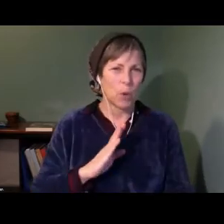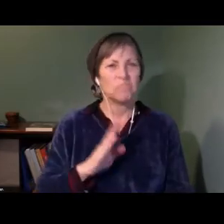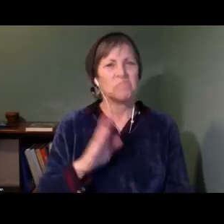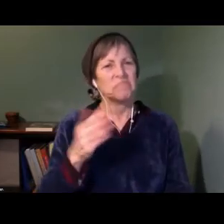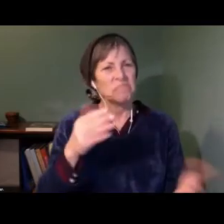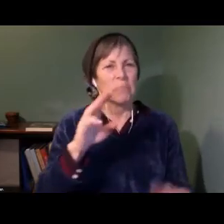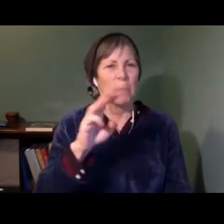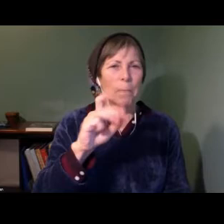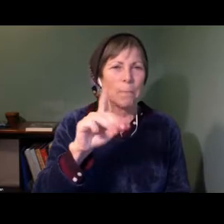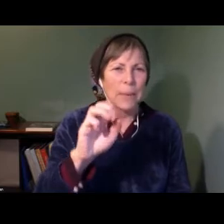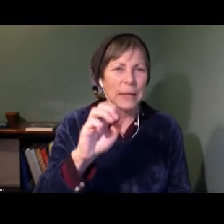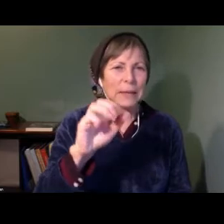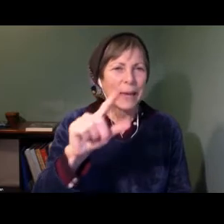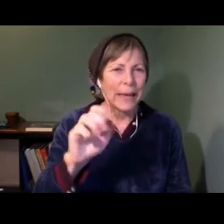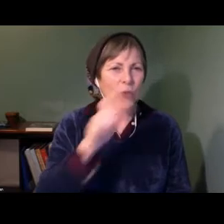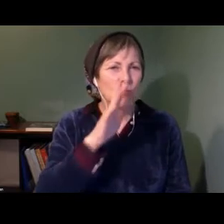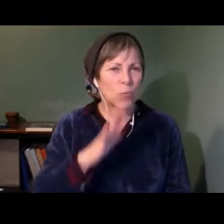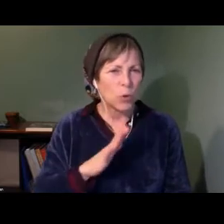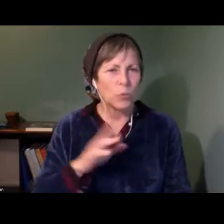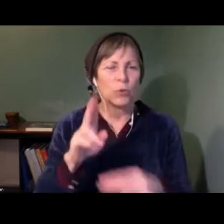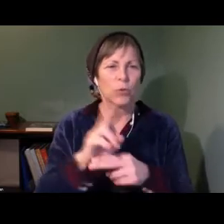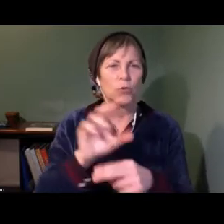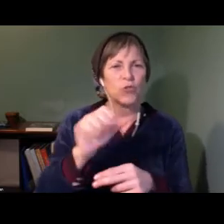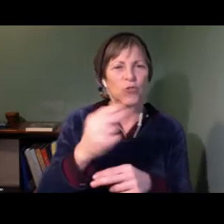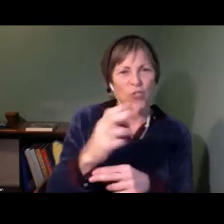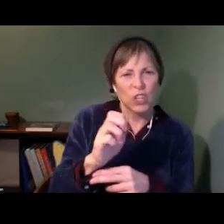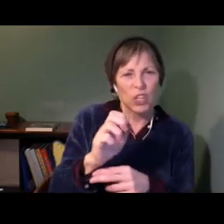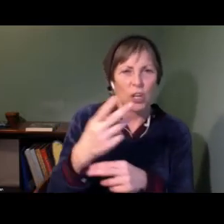I use she, her pronouns. I am